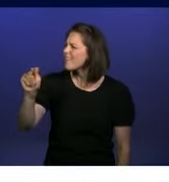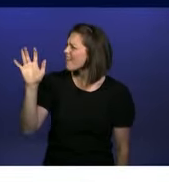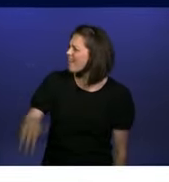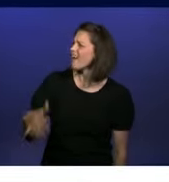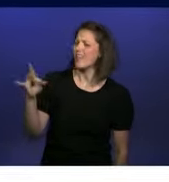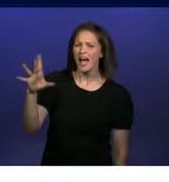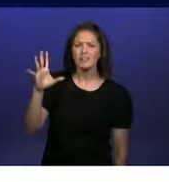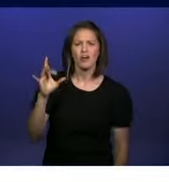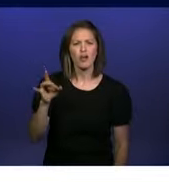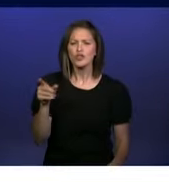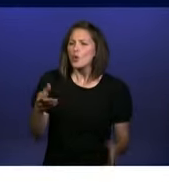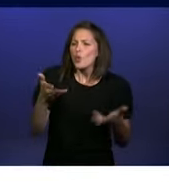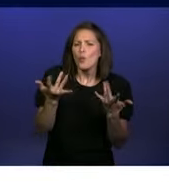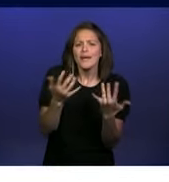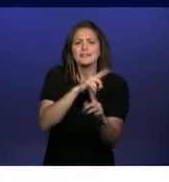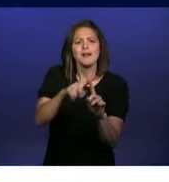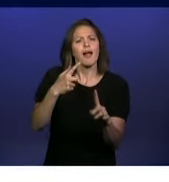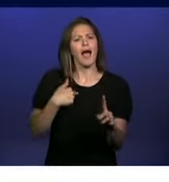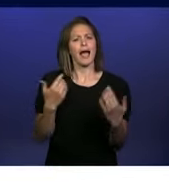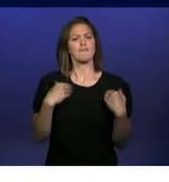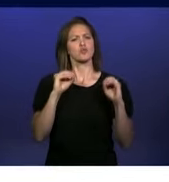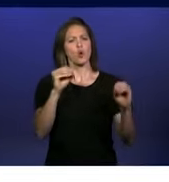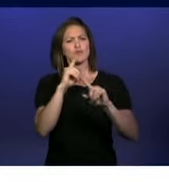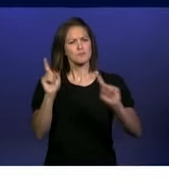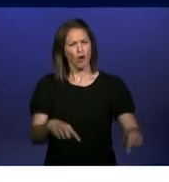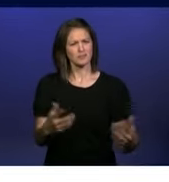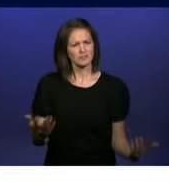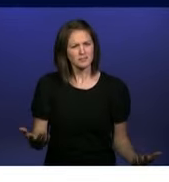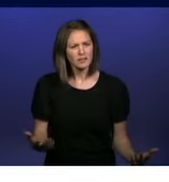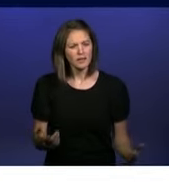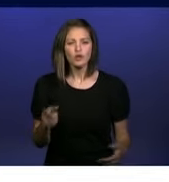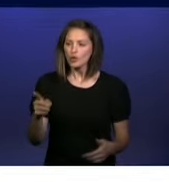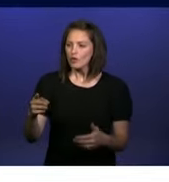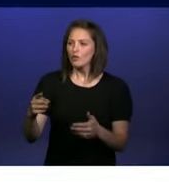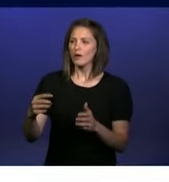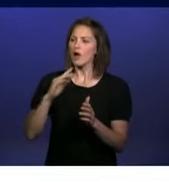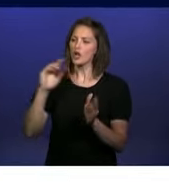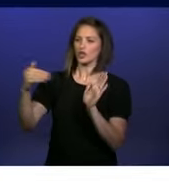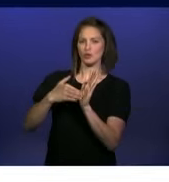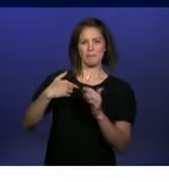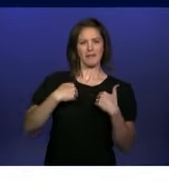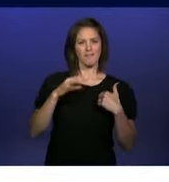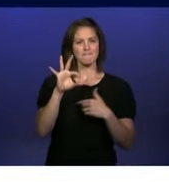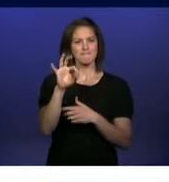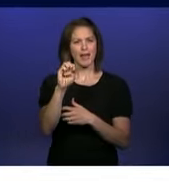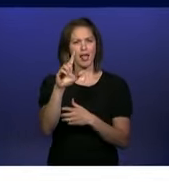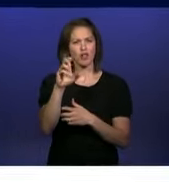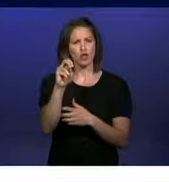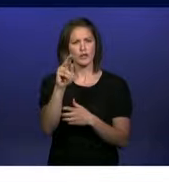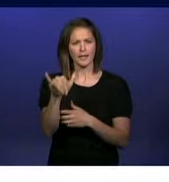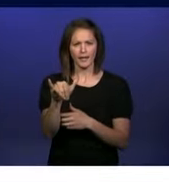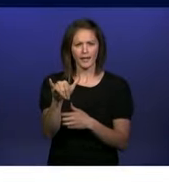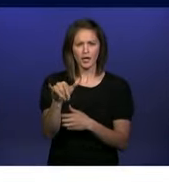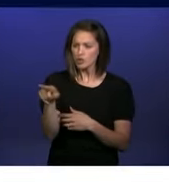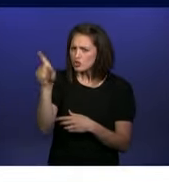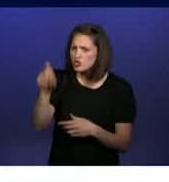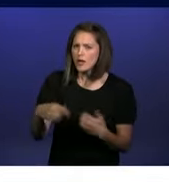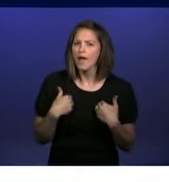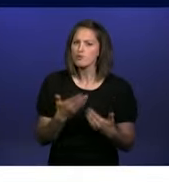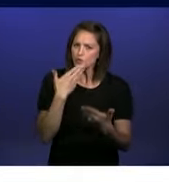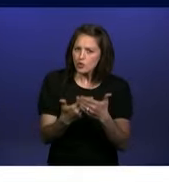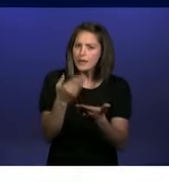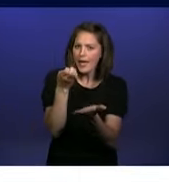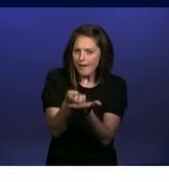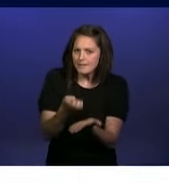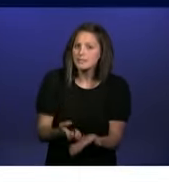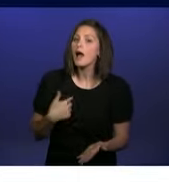till I have no response. You throw something out I can't respond to. You've accused me of a felony here tonight. you better have very good evidence, and I'd like to